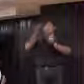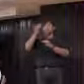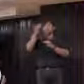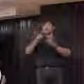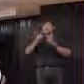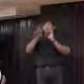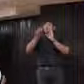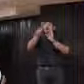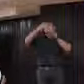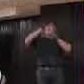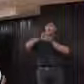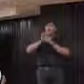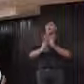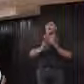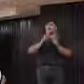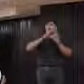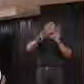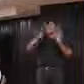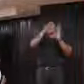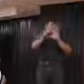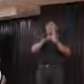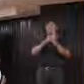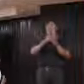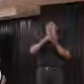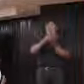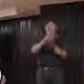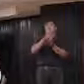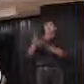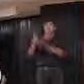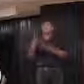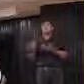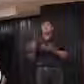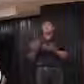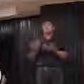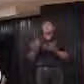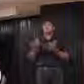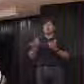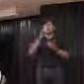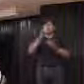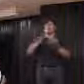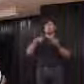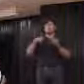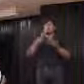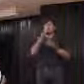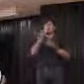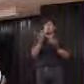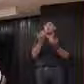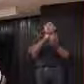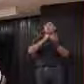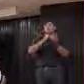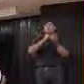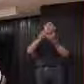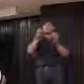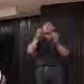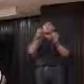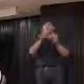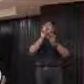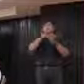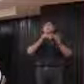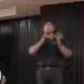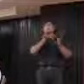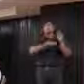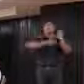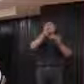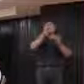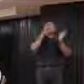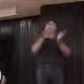the Muslims, there are different types. For example, you have a large Shia community in Kargil, which is of Tibetan